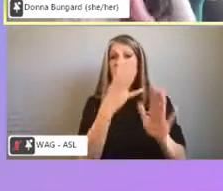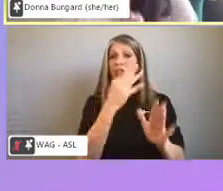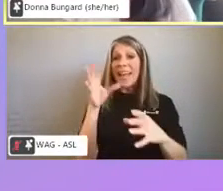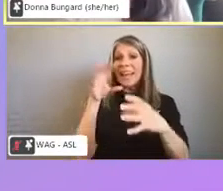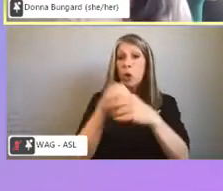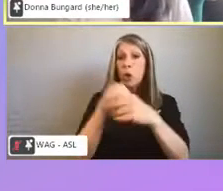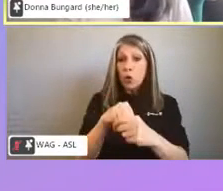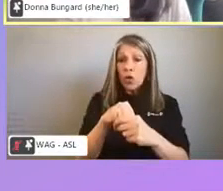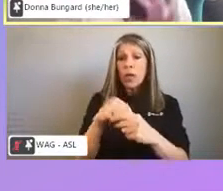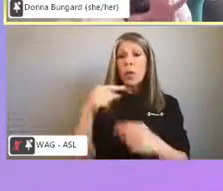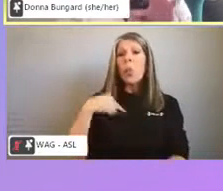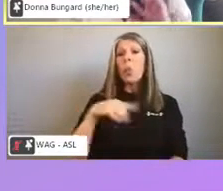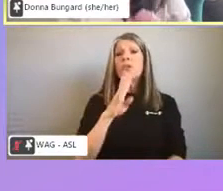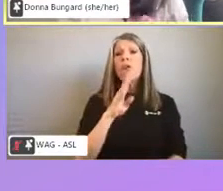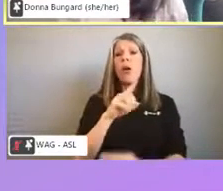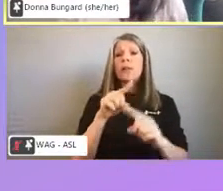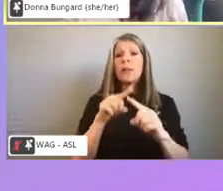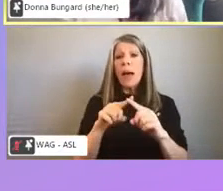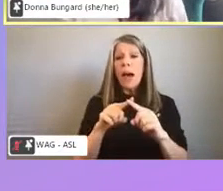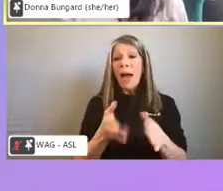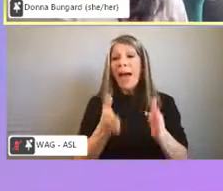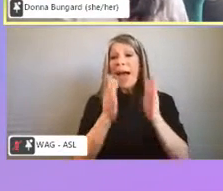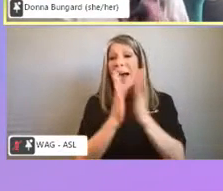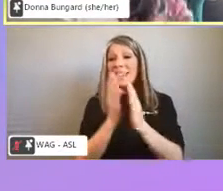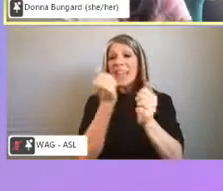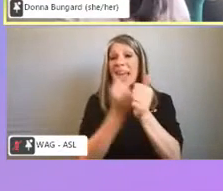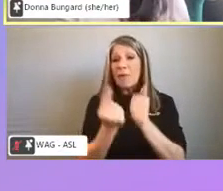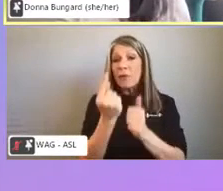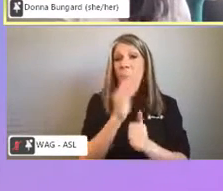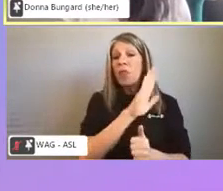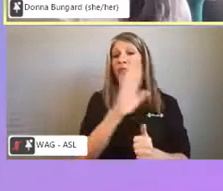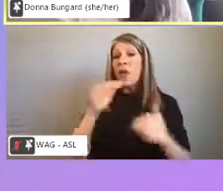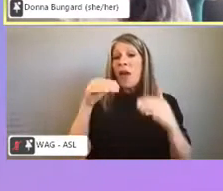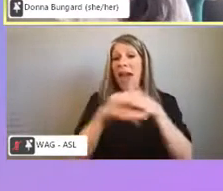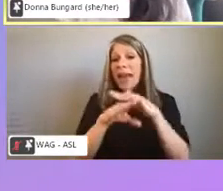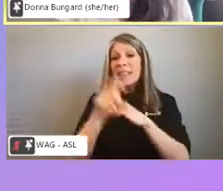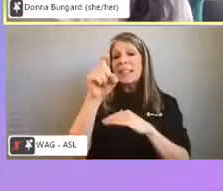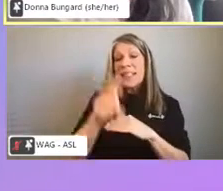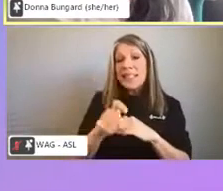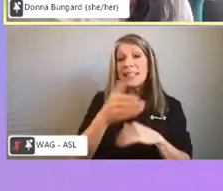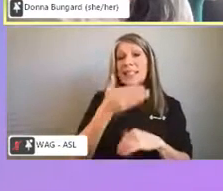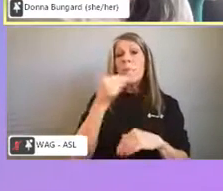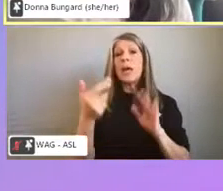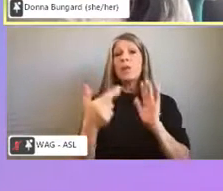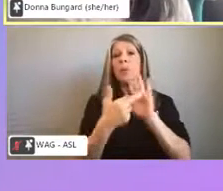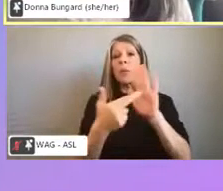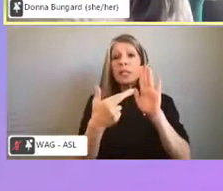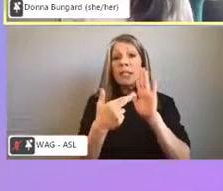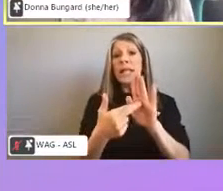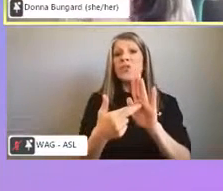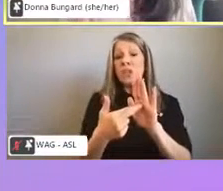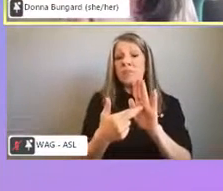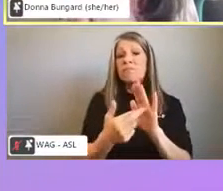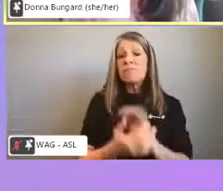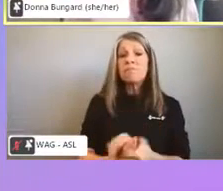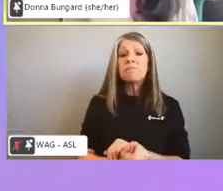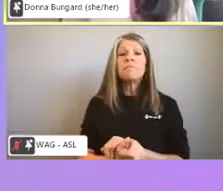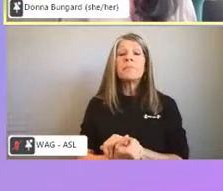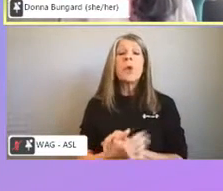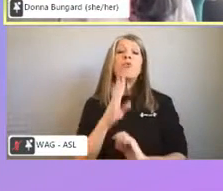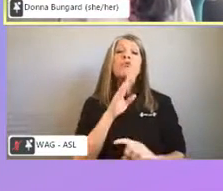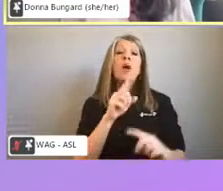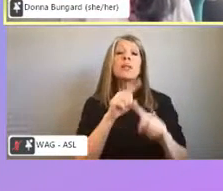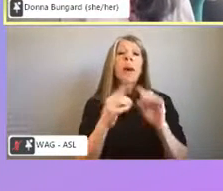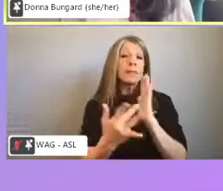inclusion. We talked about asking everyone their access needs and better representation in our media. We talked